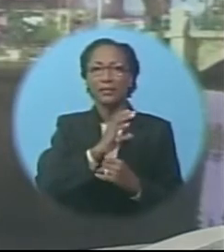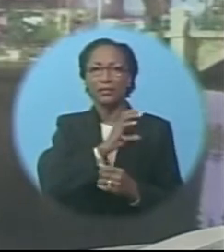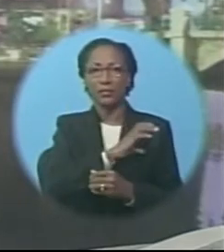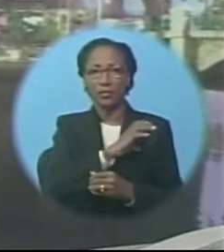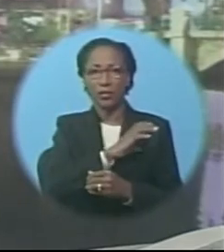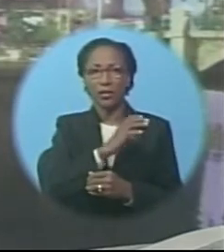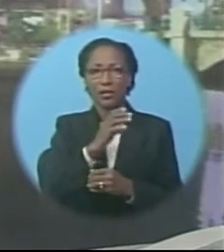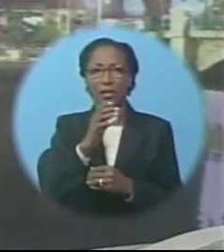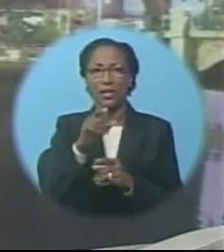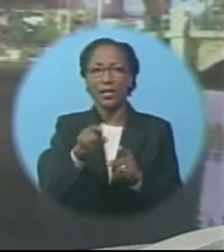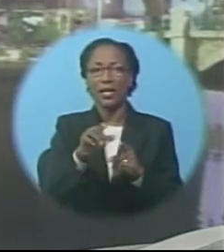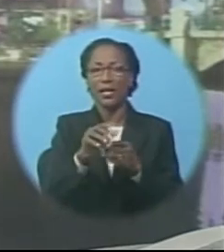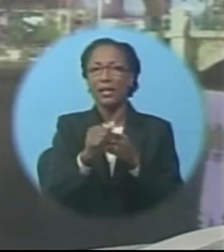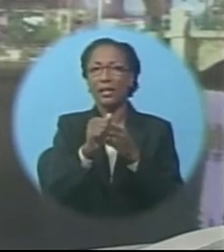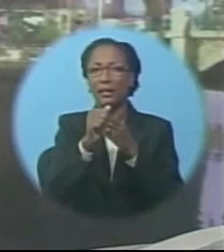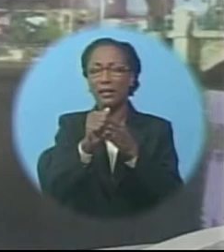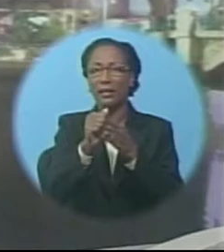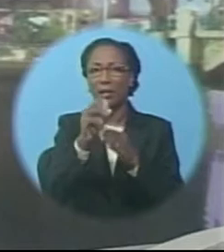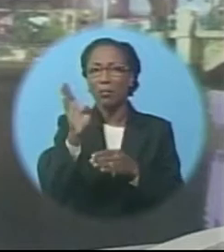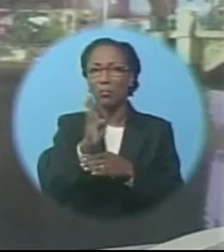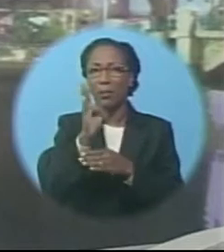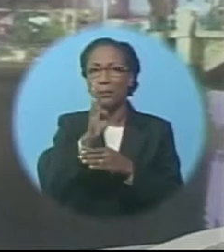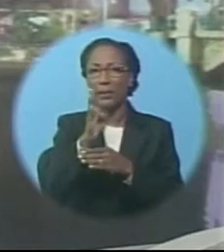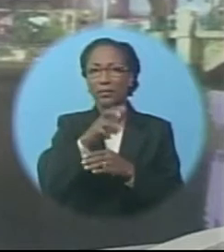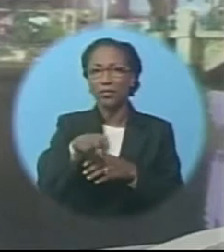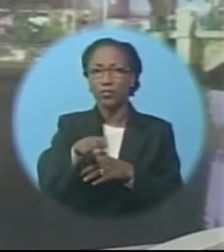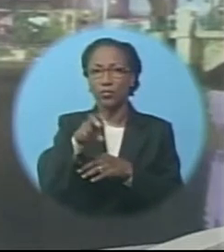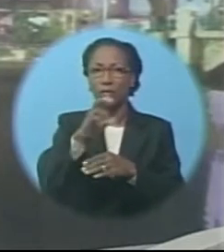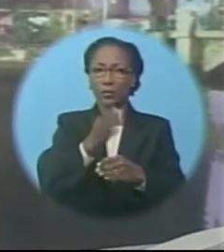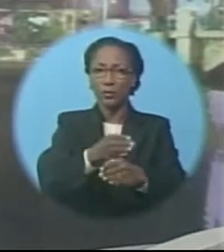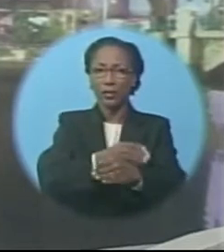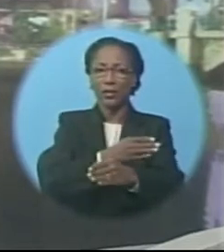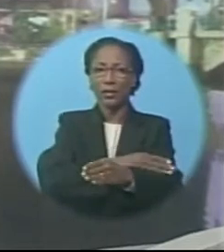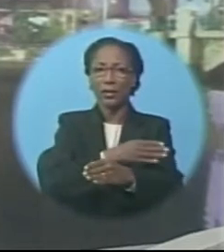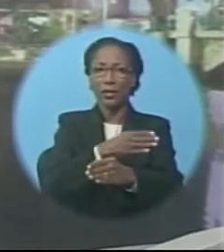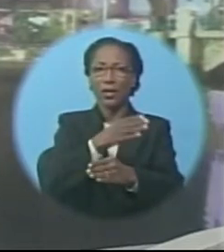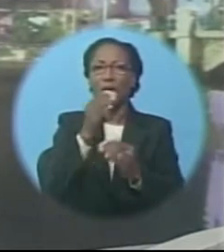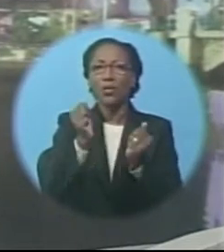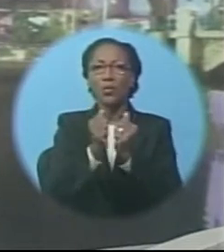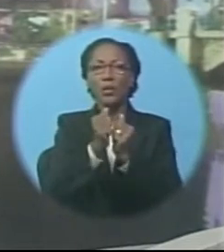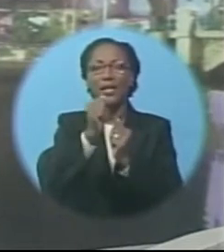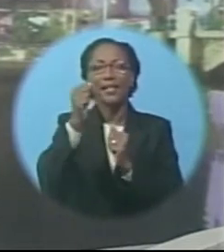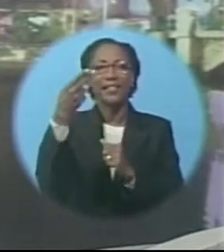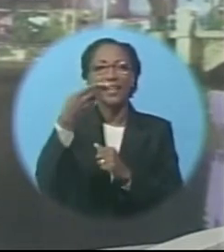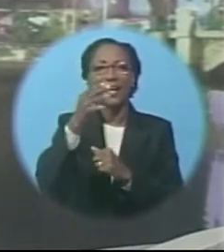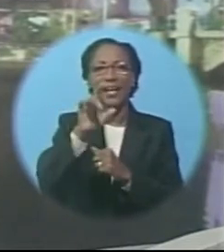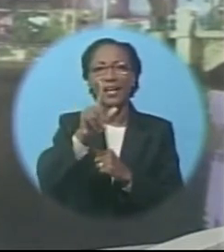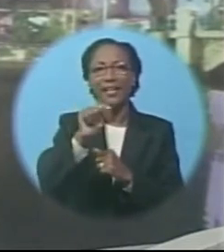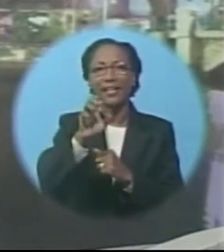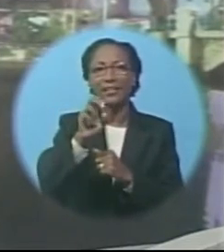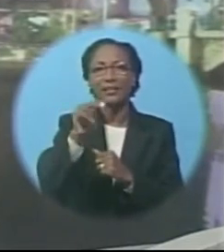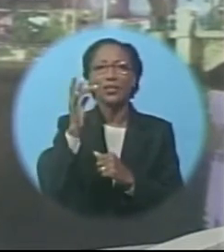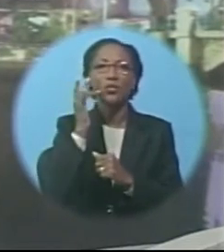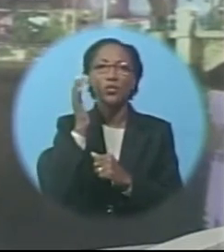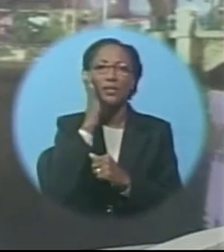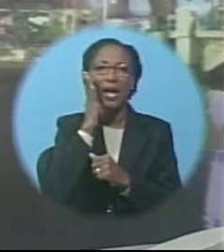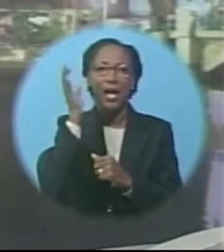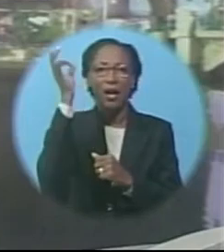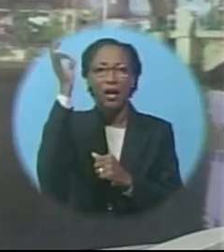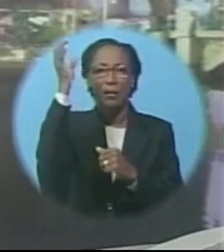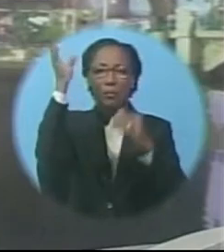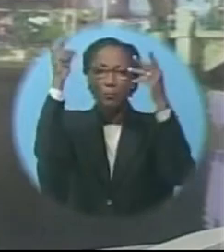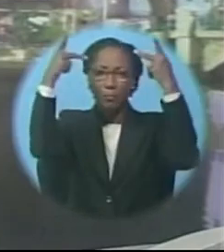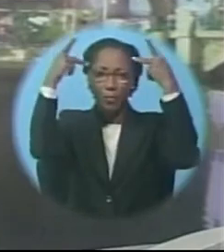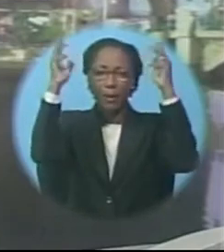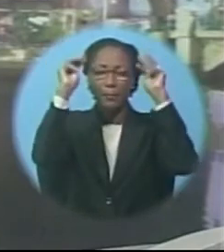destination has been enhanced through the presence of the Hilton Hotel. Prime Minister Frundle Stewart says the property remains a